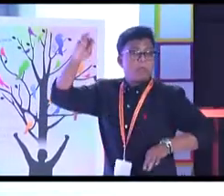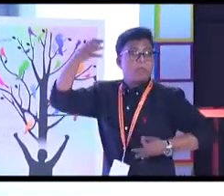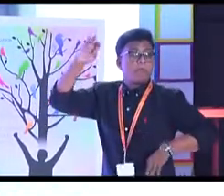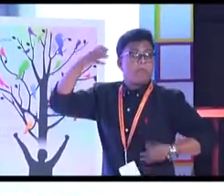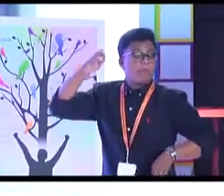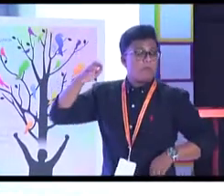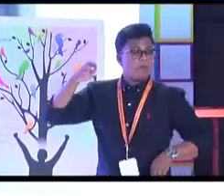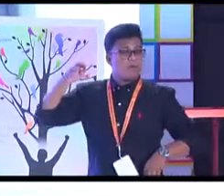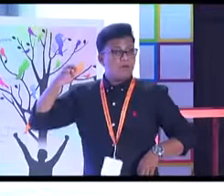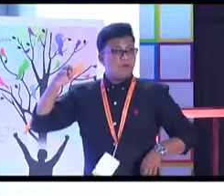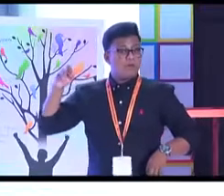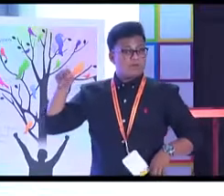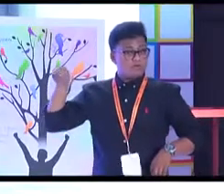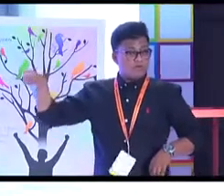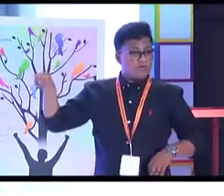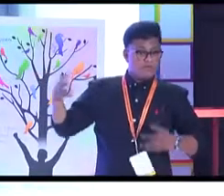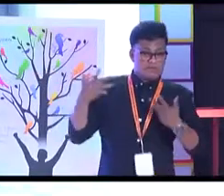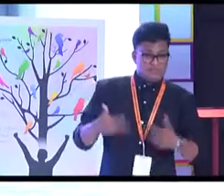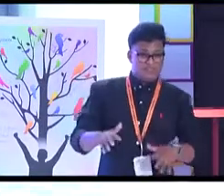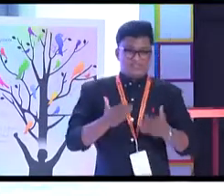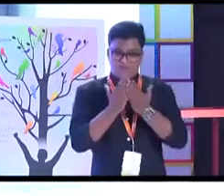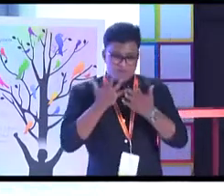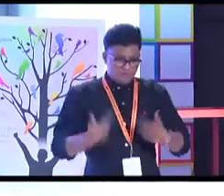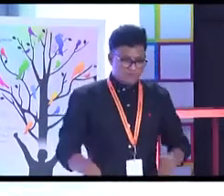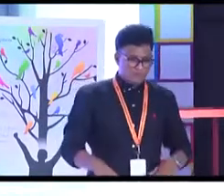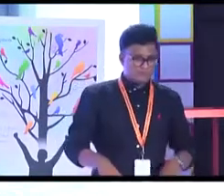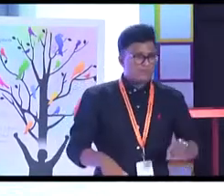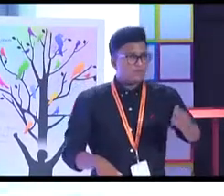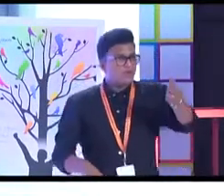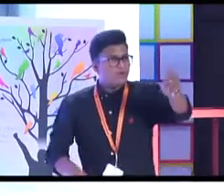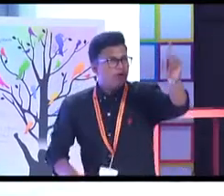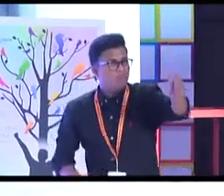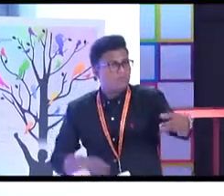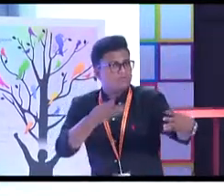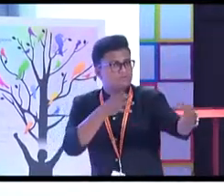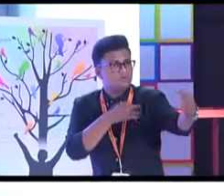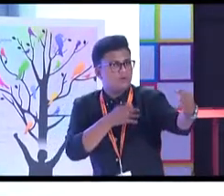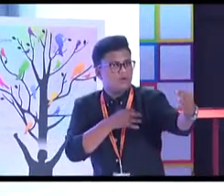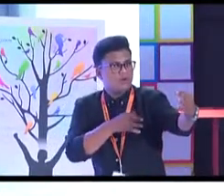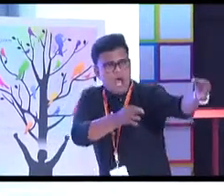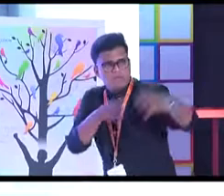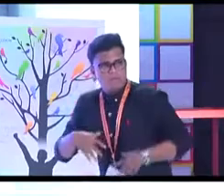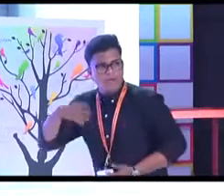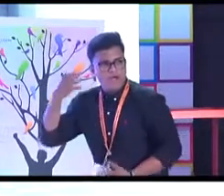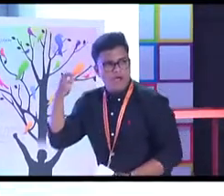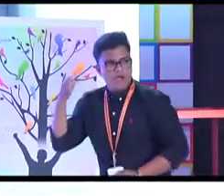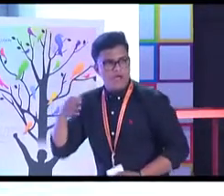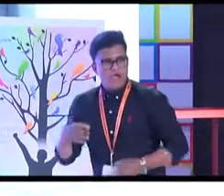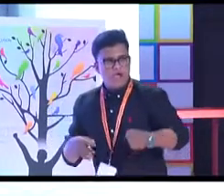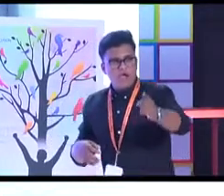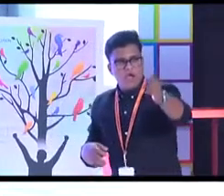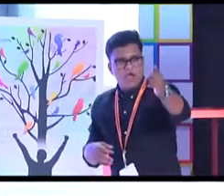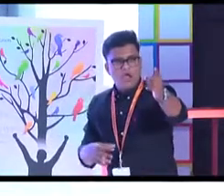Up to my 5 years, I used to dance, and I used to imitate all the steps seen on the TV and to copy the dance